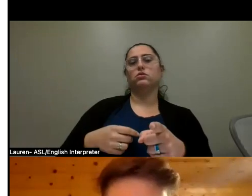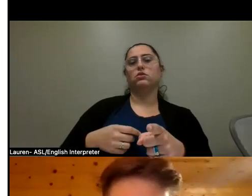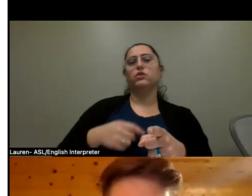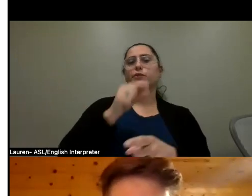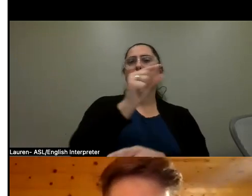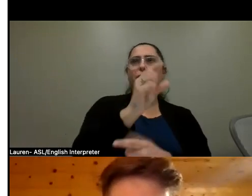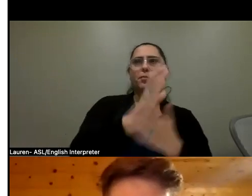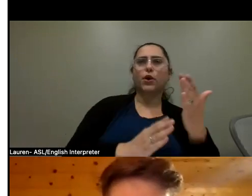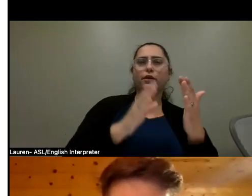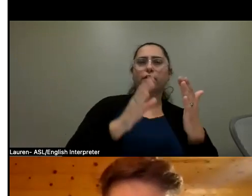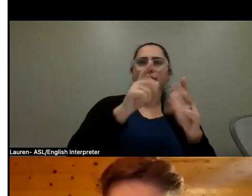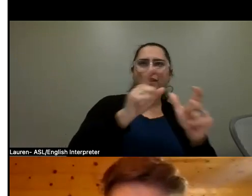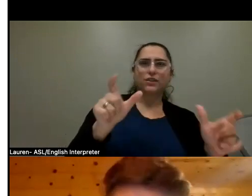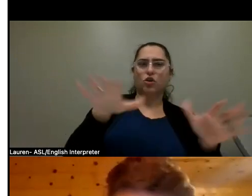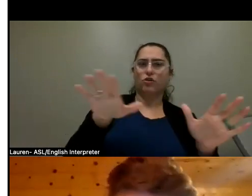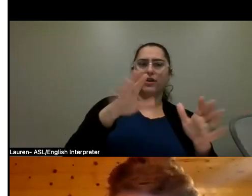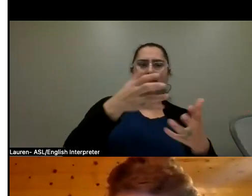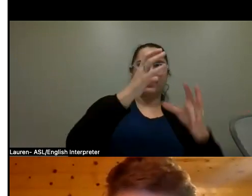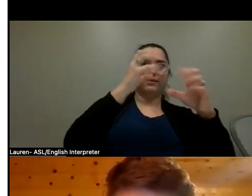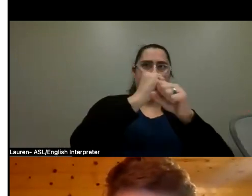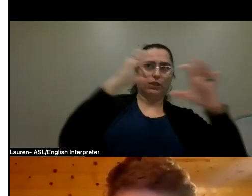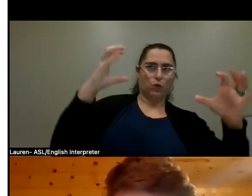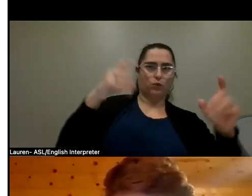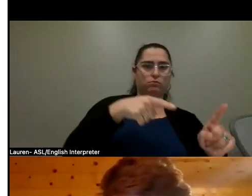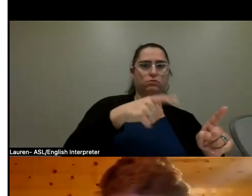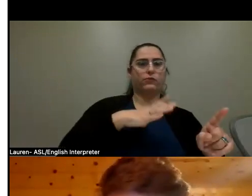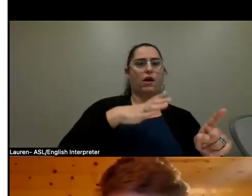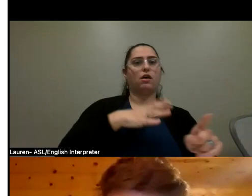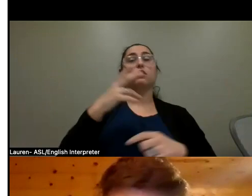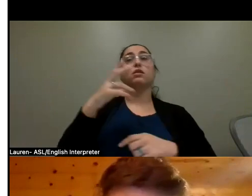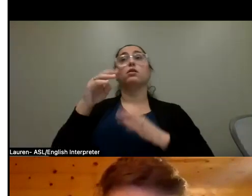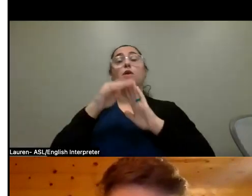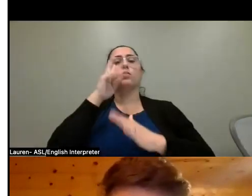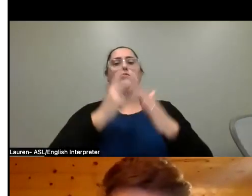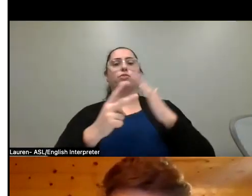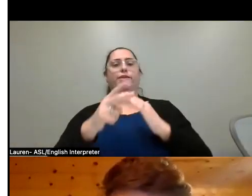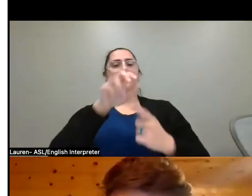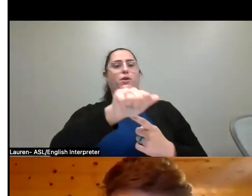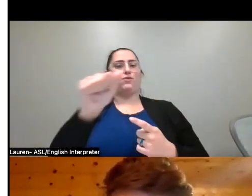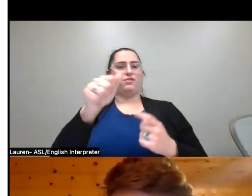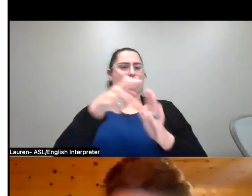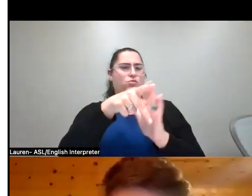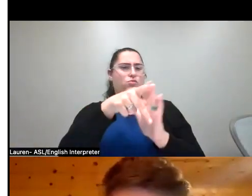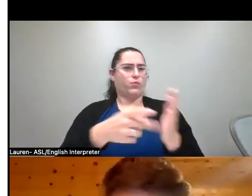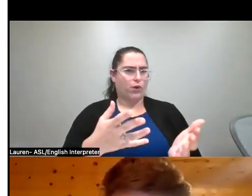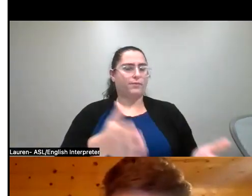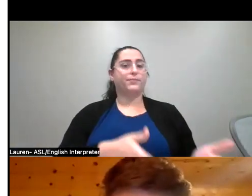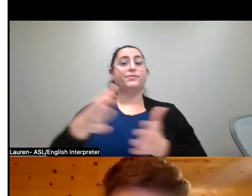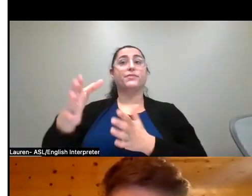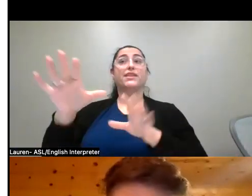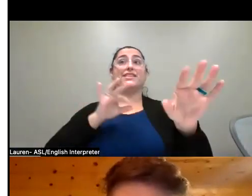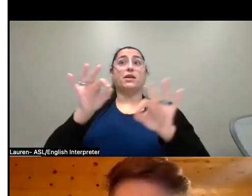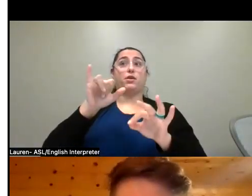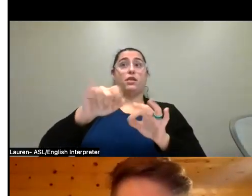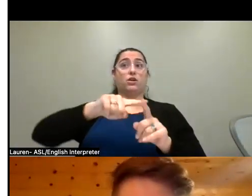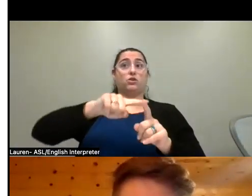already decoded and the backbone, the model produces the probabilities of the amino acids, and then we sample from this distribution to